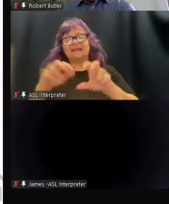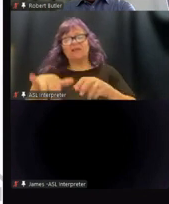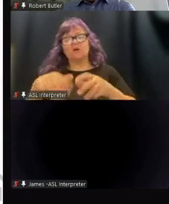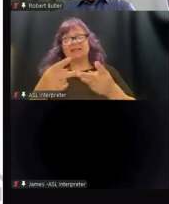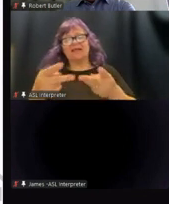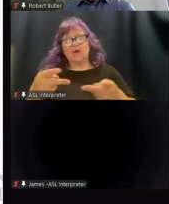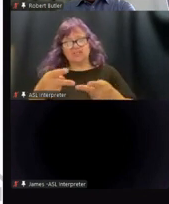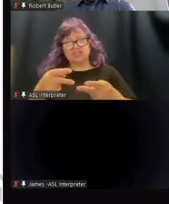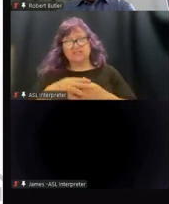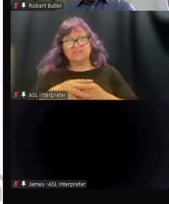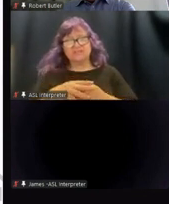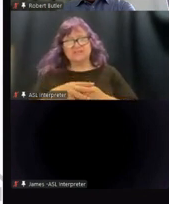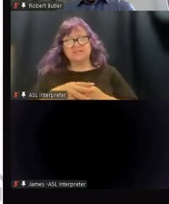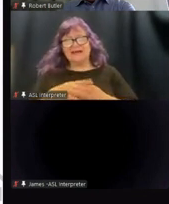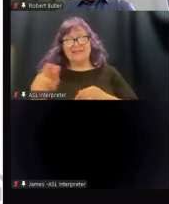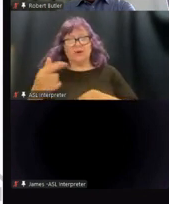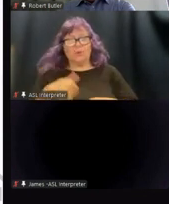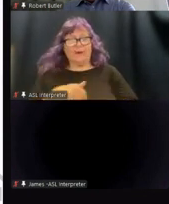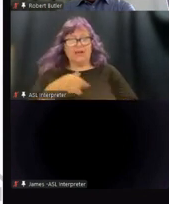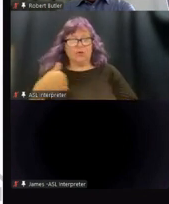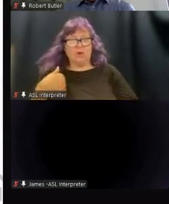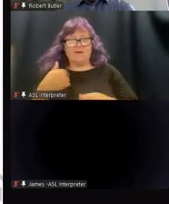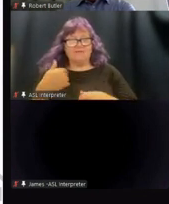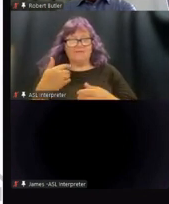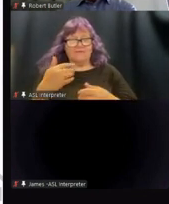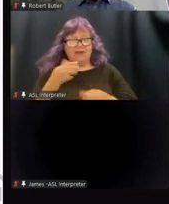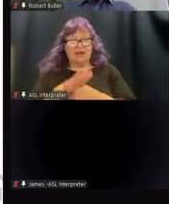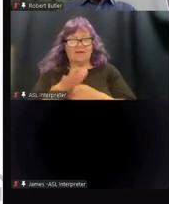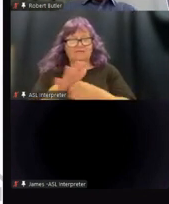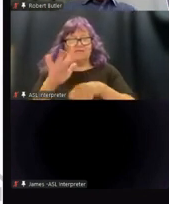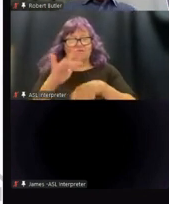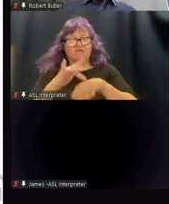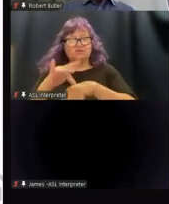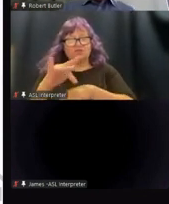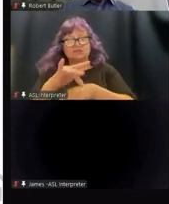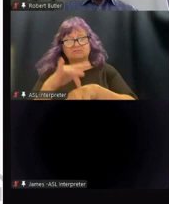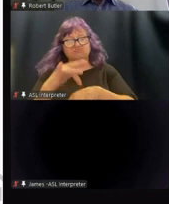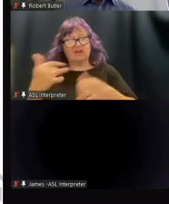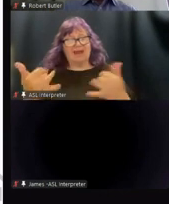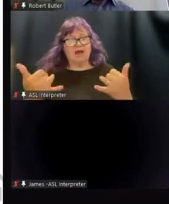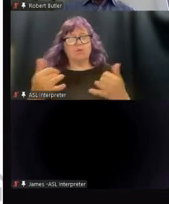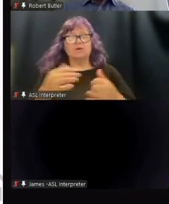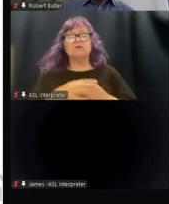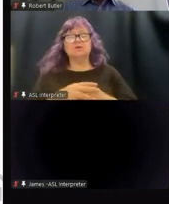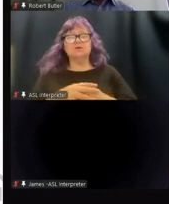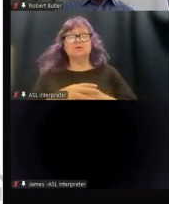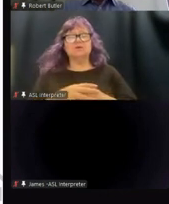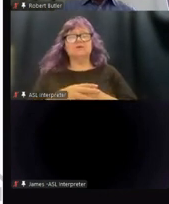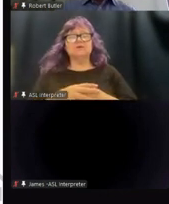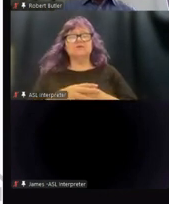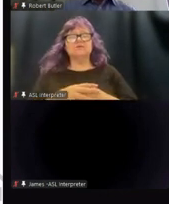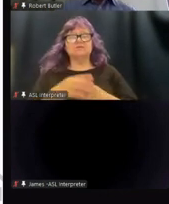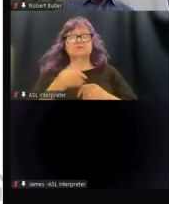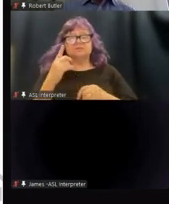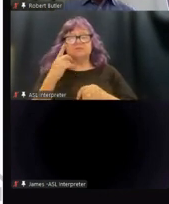we simply don't have adequate resources at the moment. Next slide.